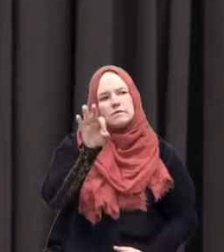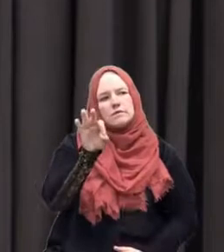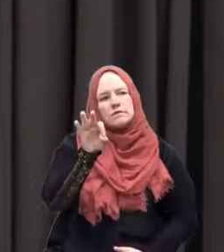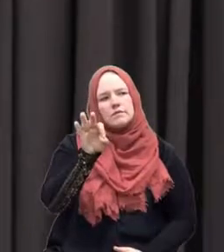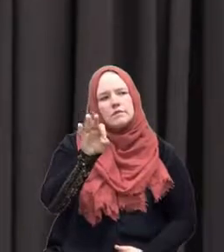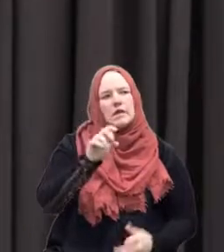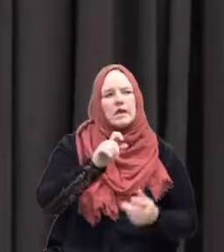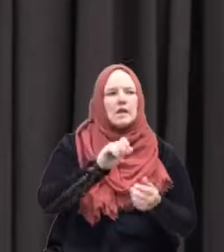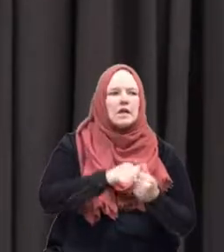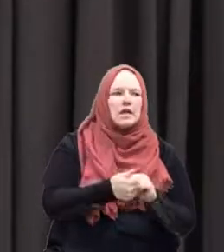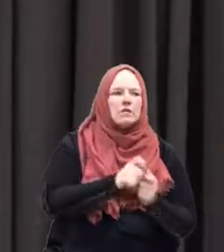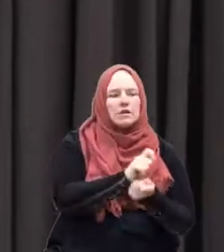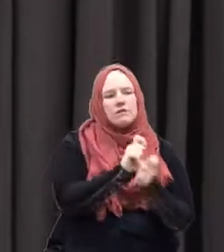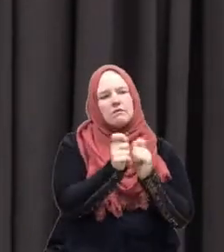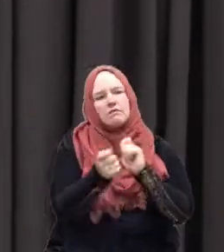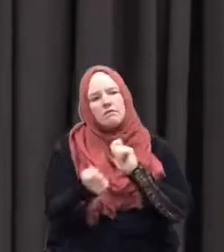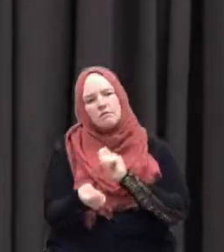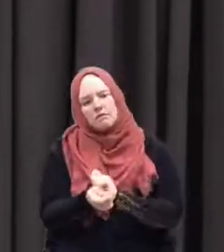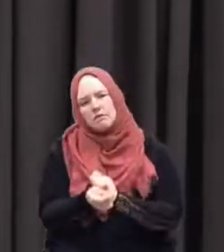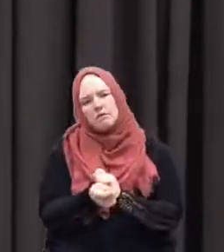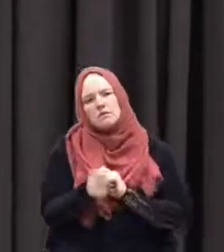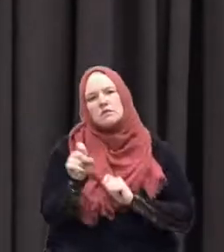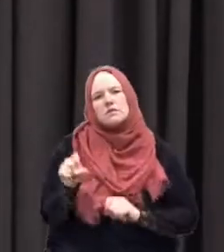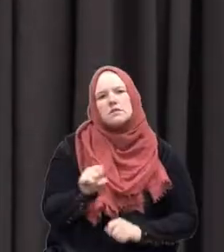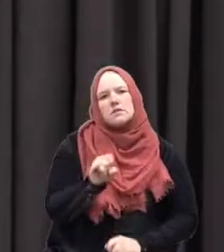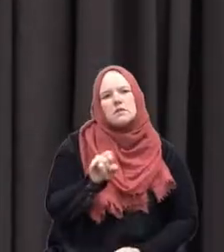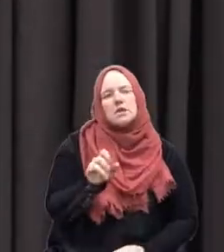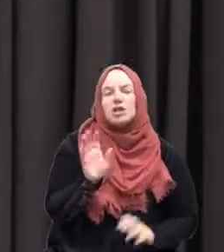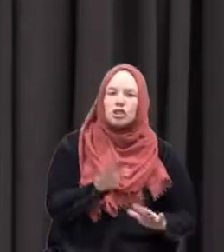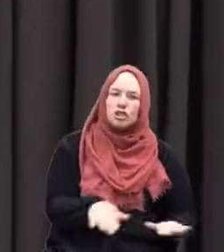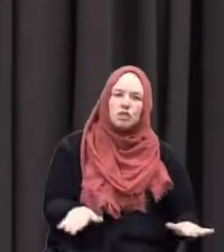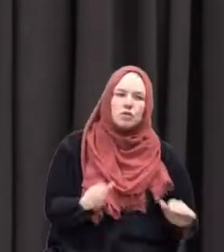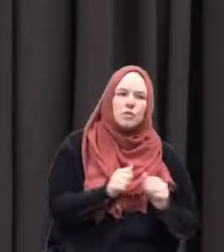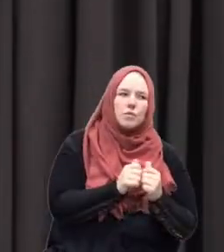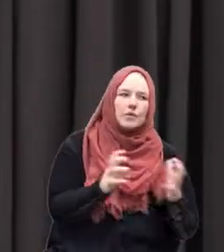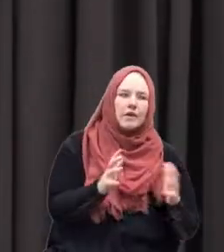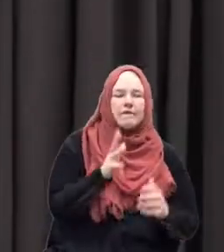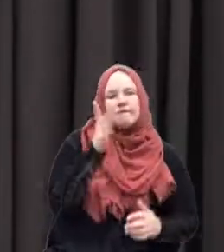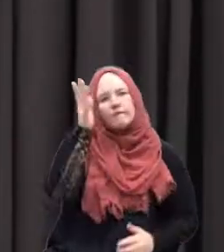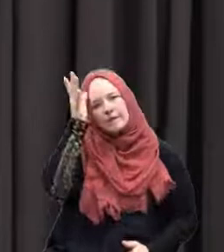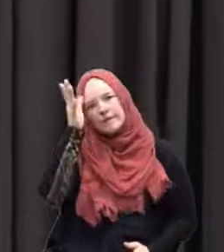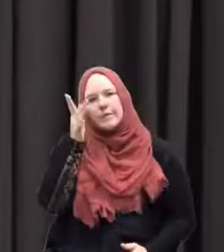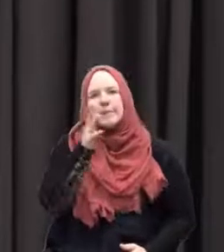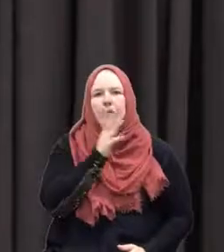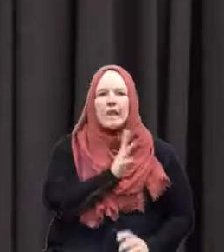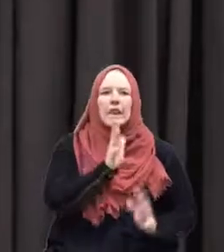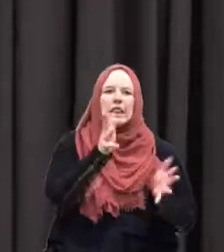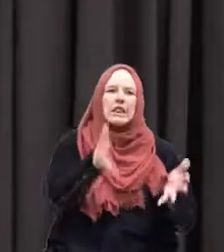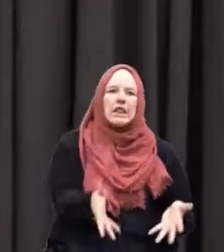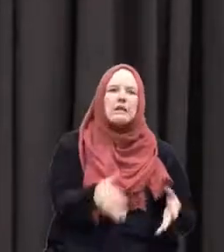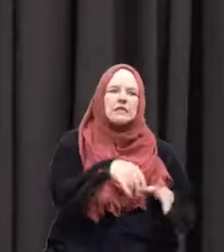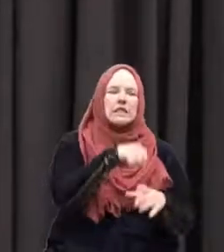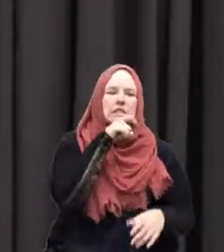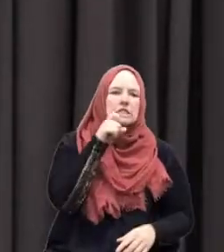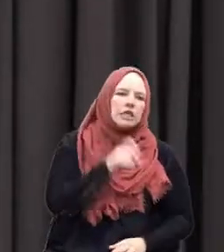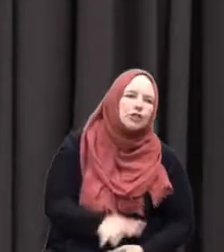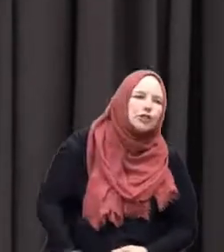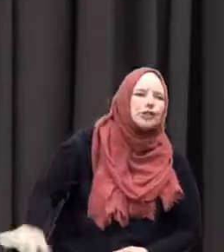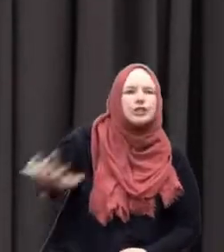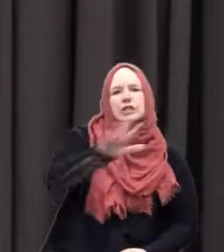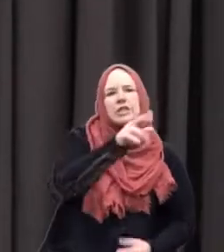how he evolved from a child without father, without mother, picked in the desert in a